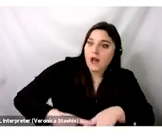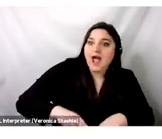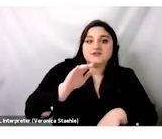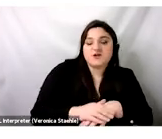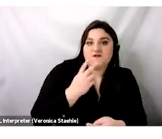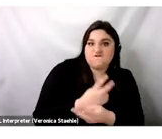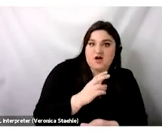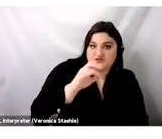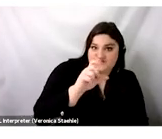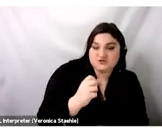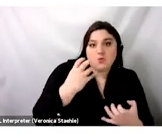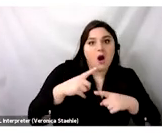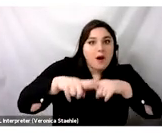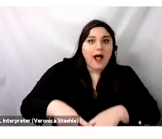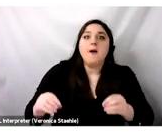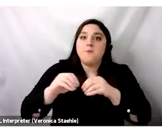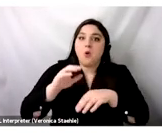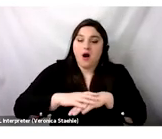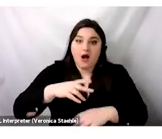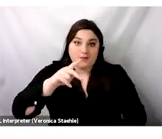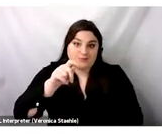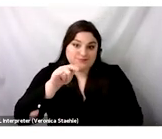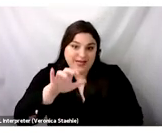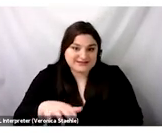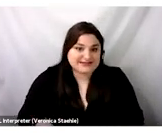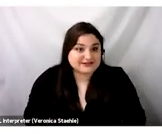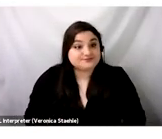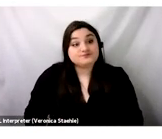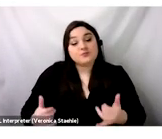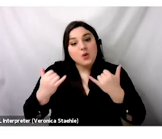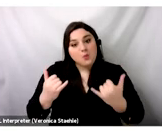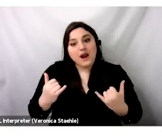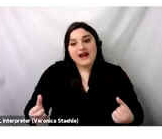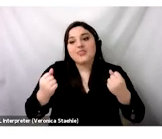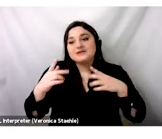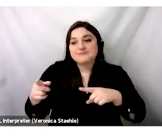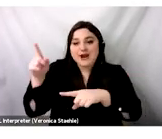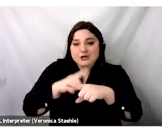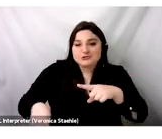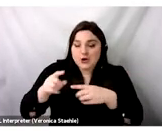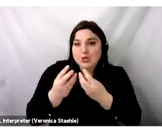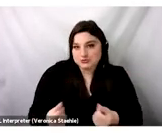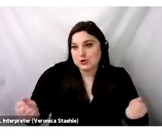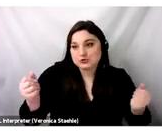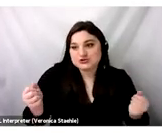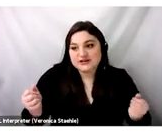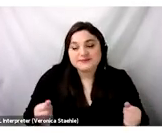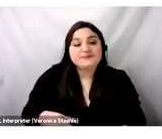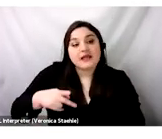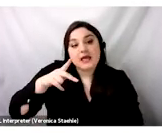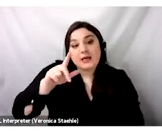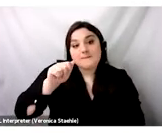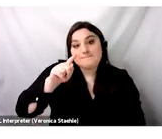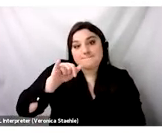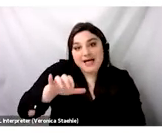of that. There are some amazing circular solutions in the pipeline, no pun intended, plastic